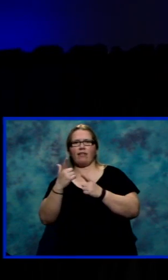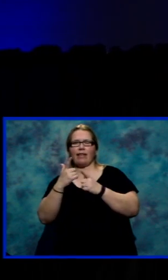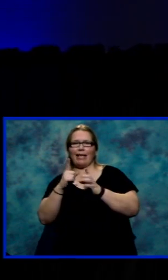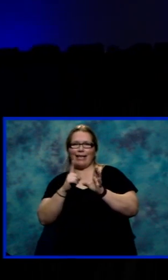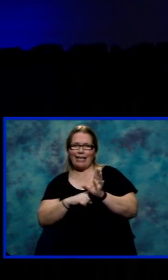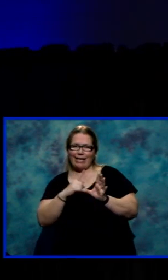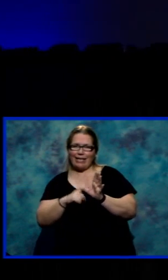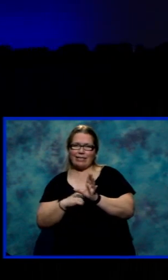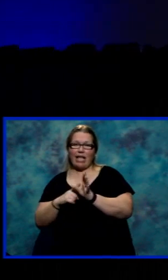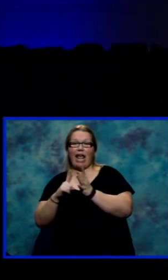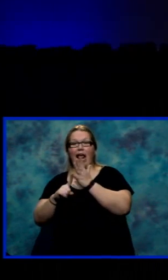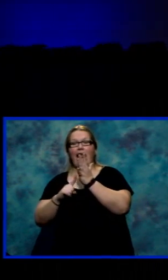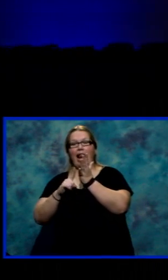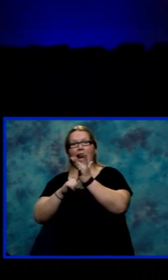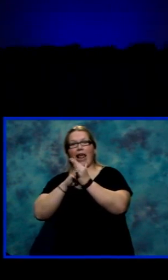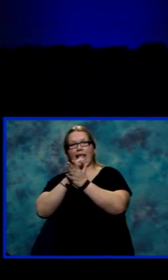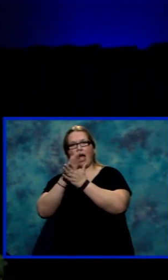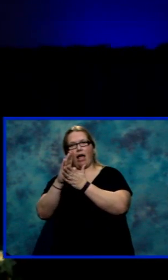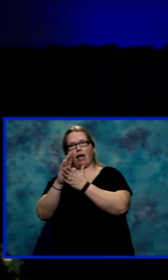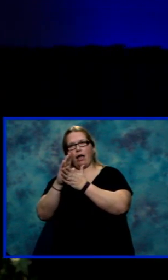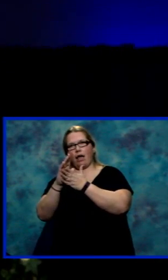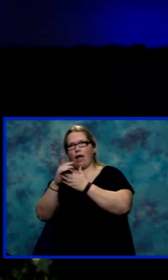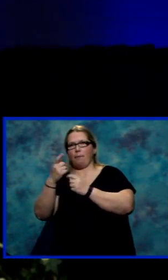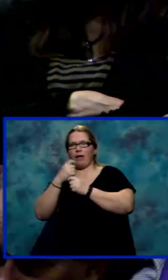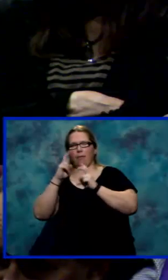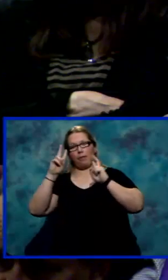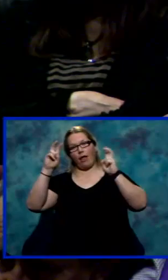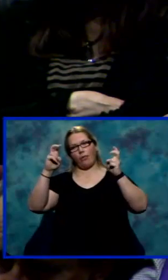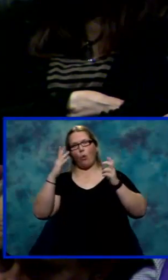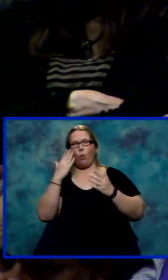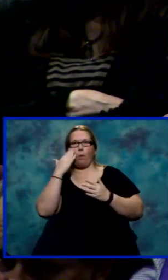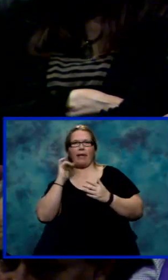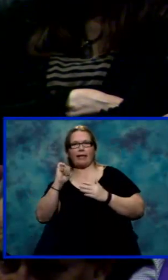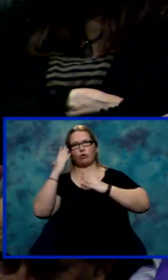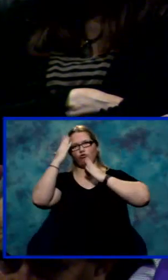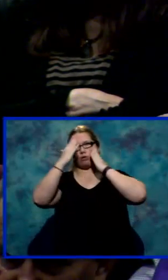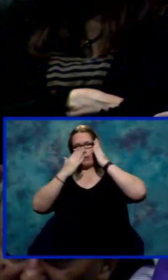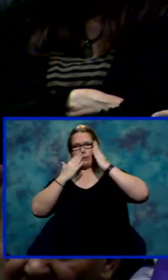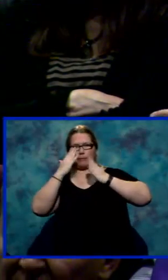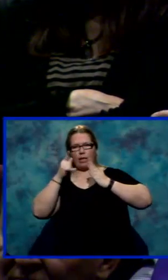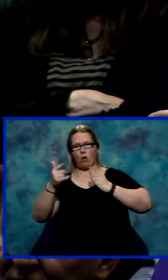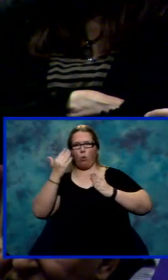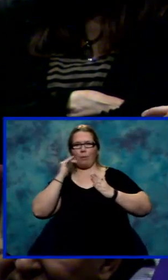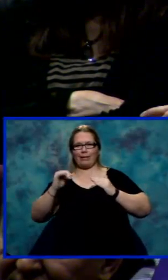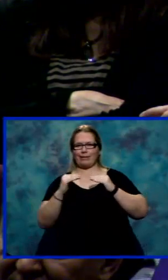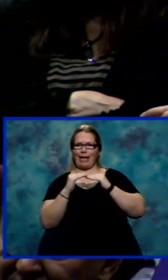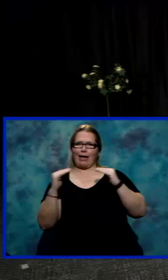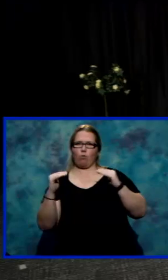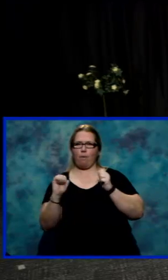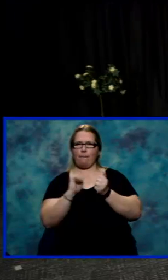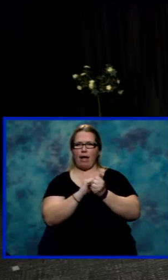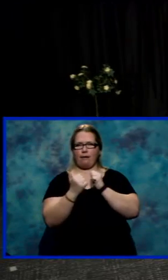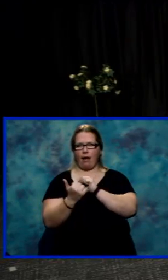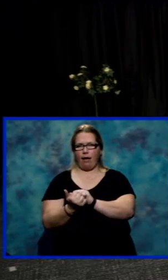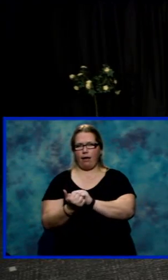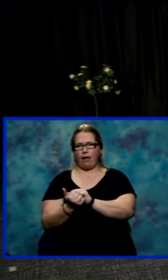became the woman of his dreams, the woman who was his equal partner, the woman who